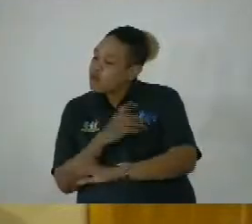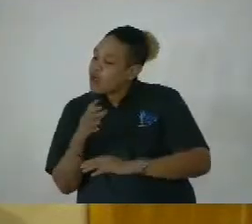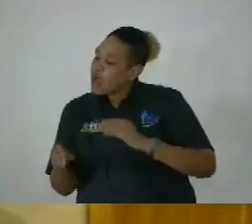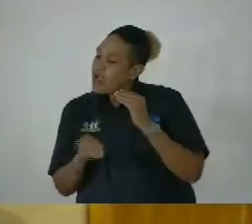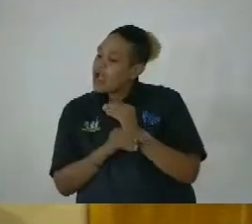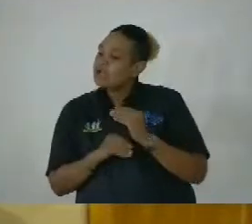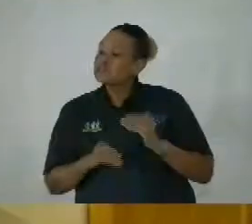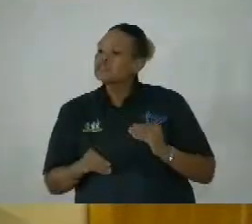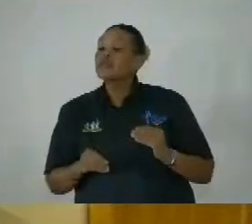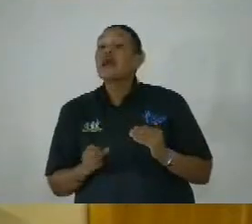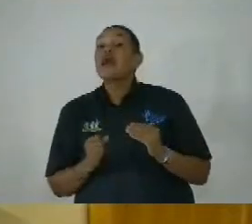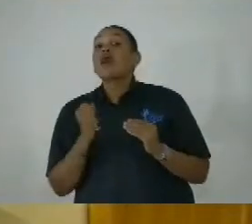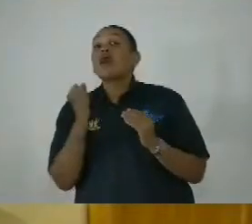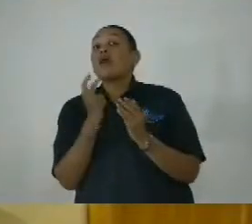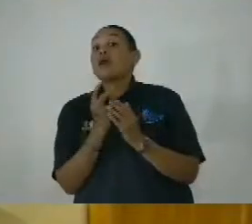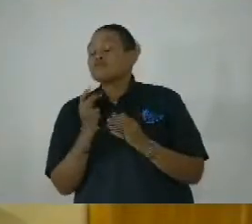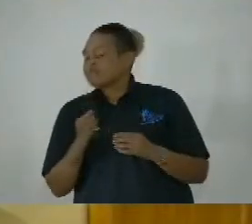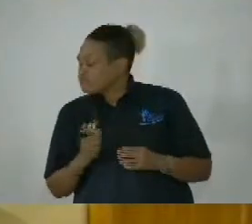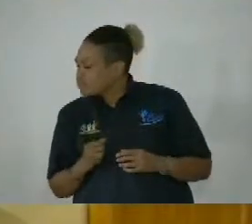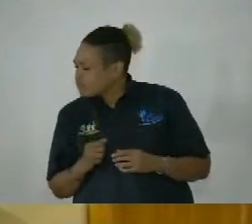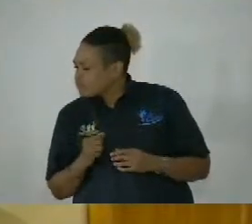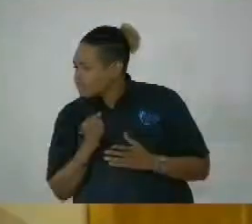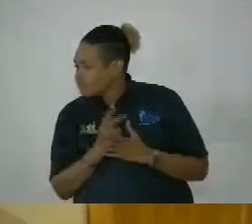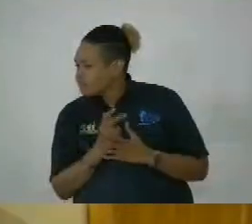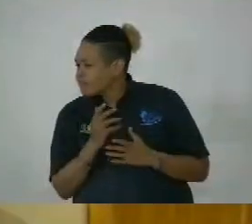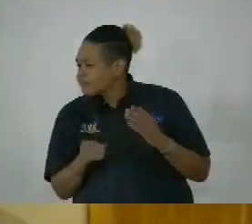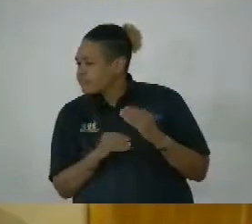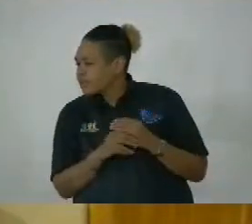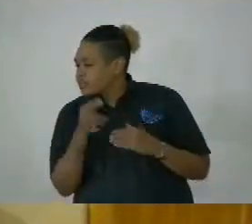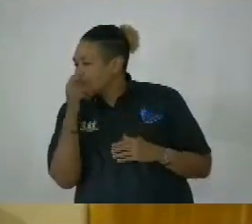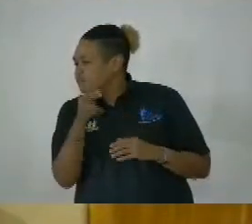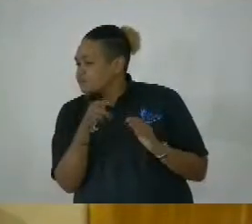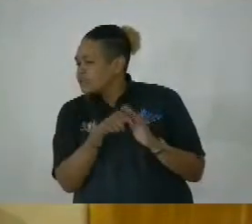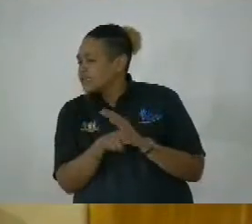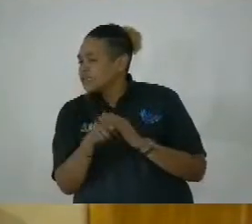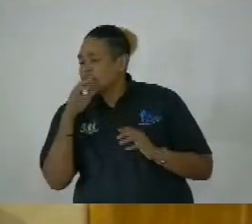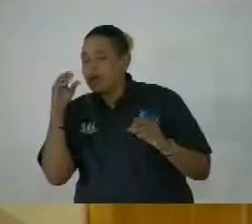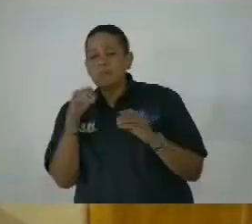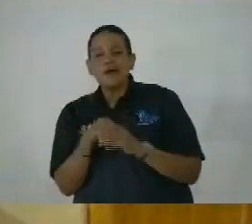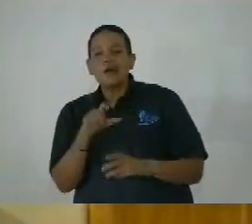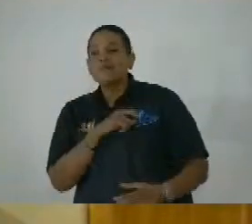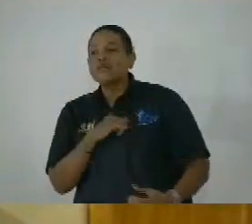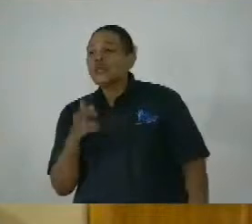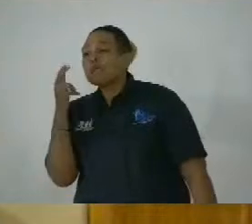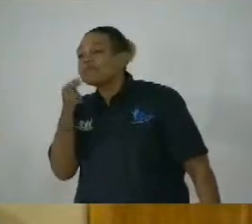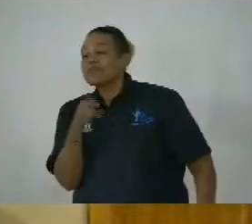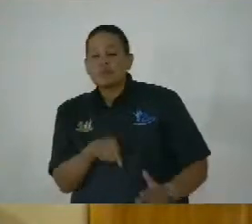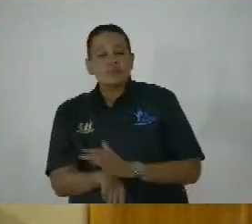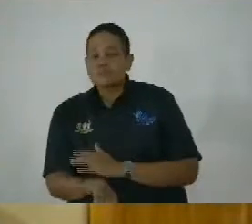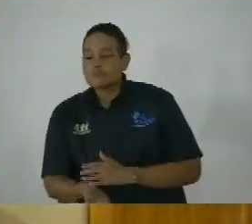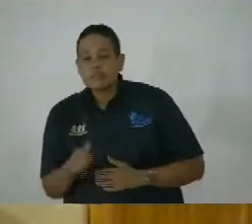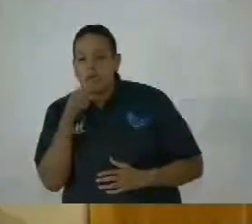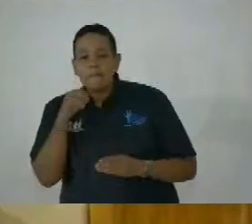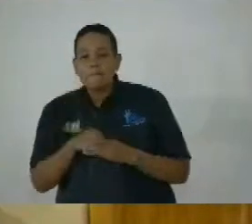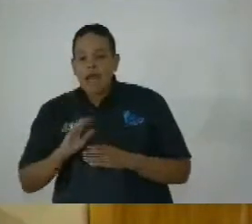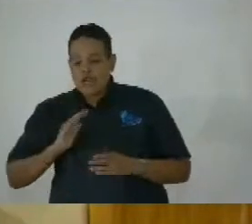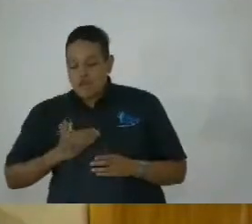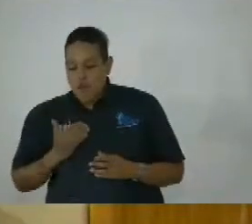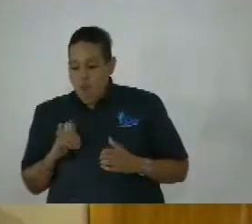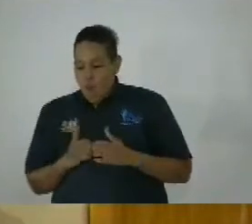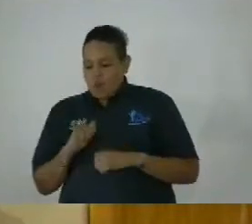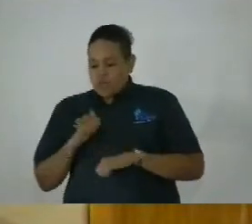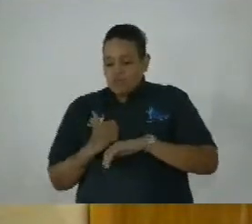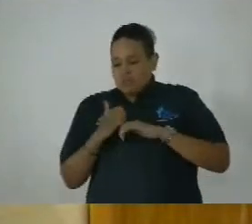extrajudicial killing, Madam Speaker. It's not part of the culture of the force today. It's not part of our genetics.